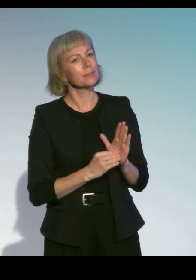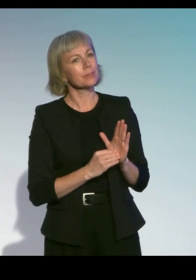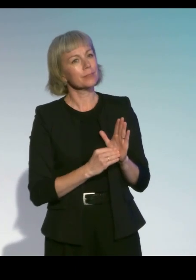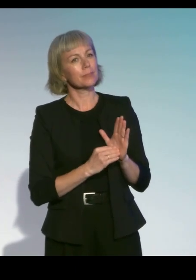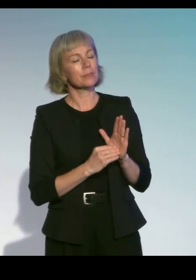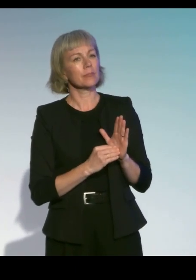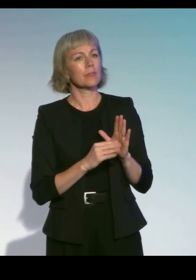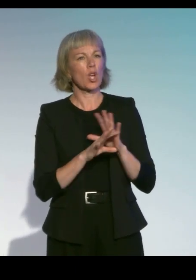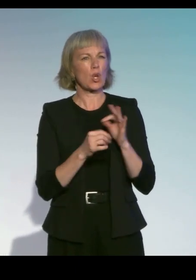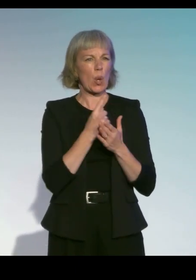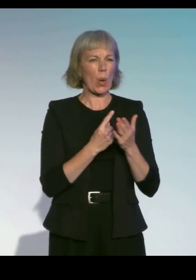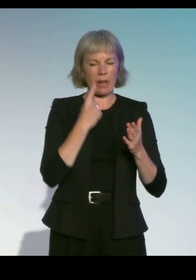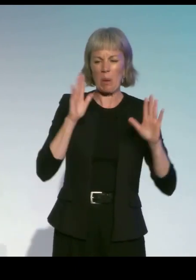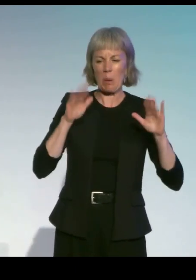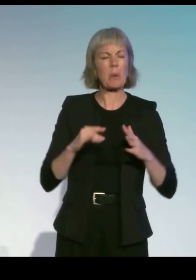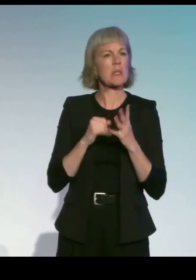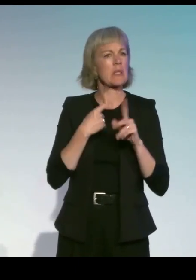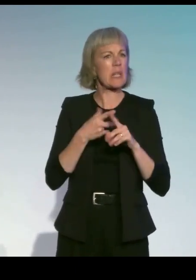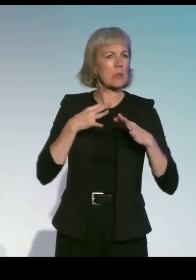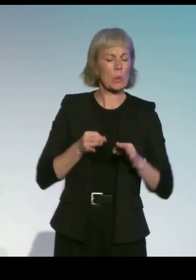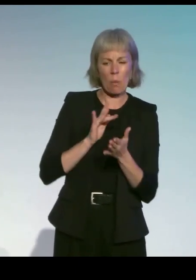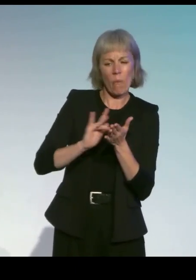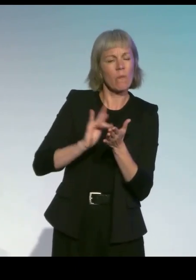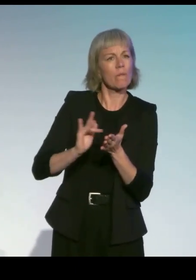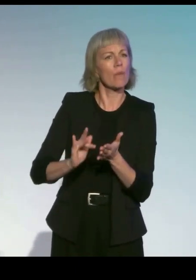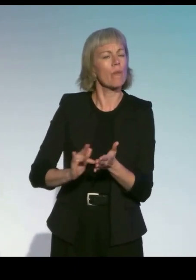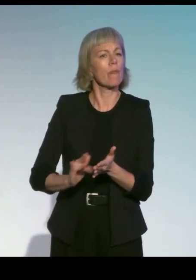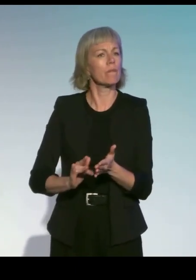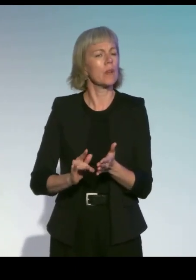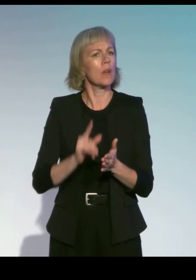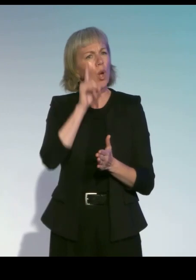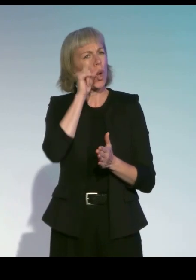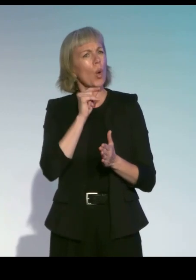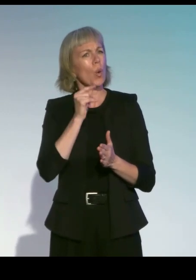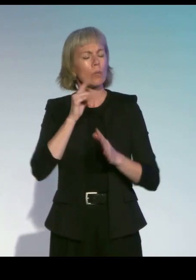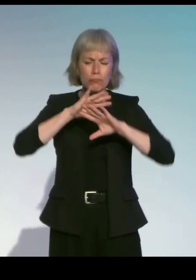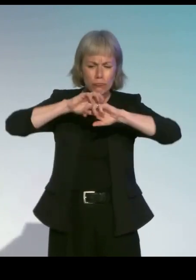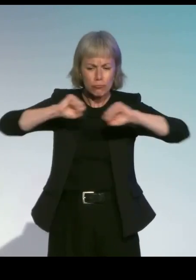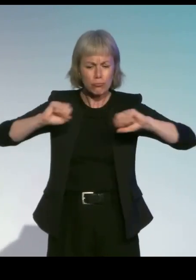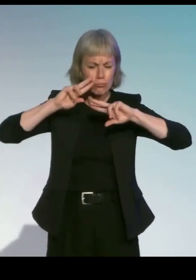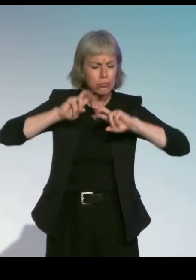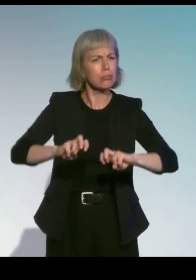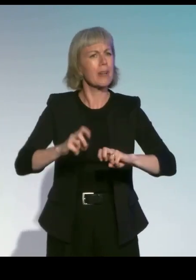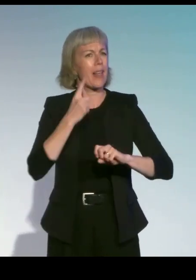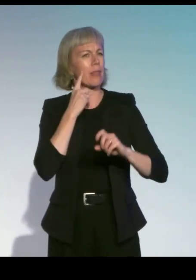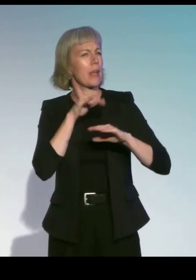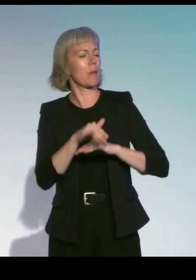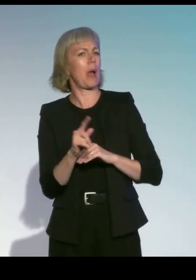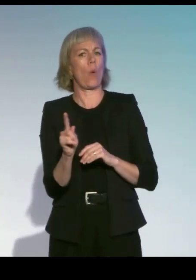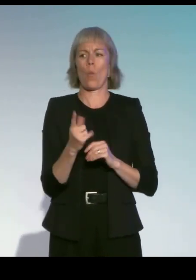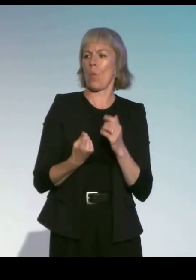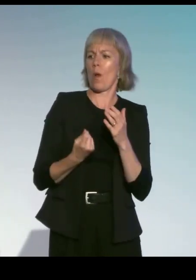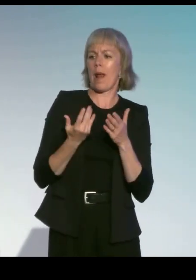repressive regimes as their baseline standard for governing sexual content, they could look beyond these iterations of illegality and legality in